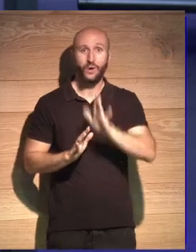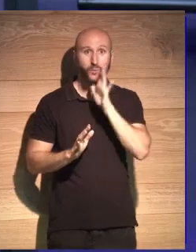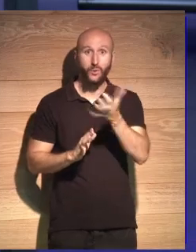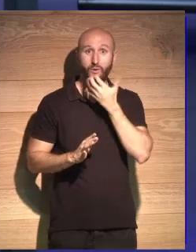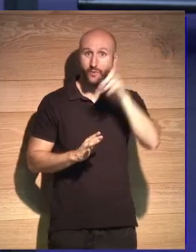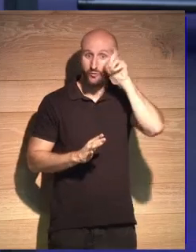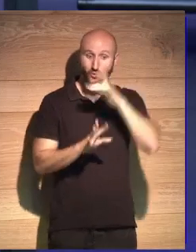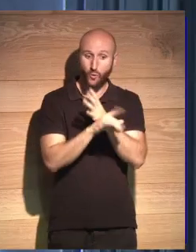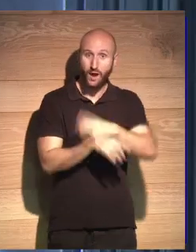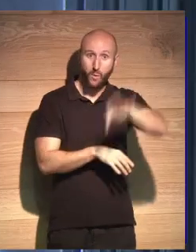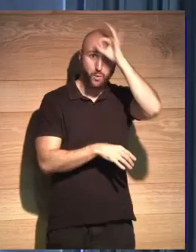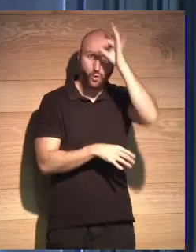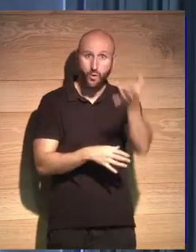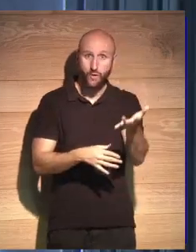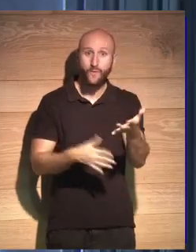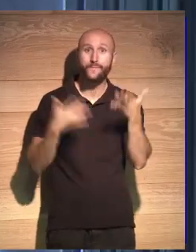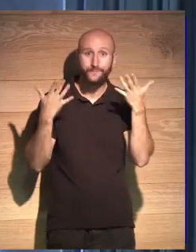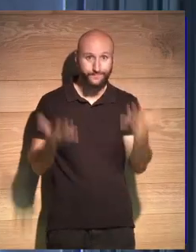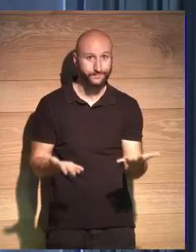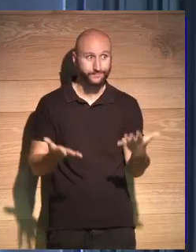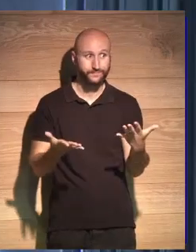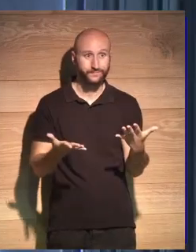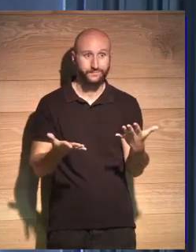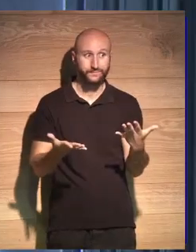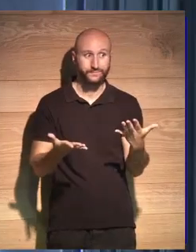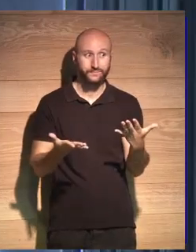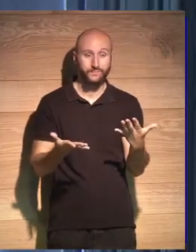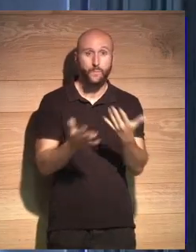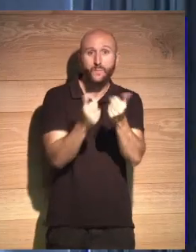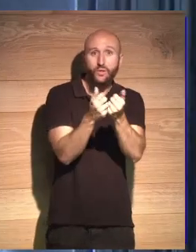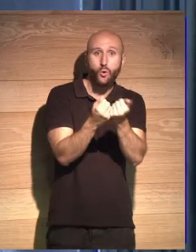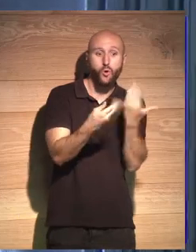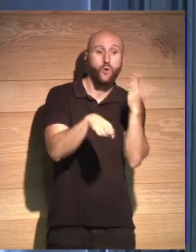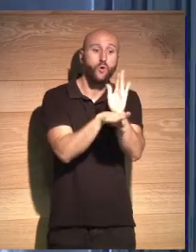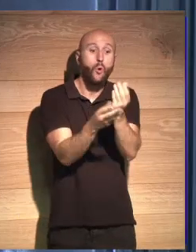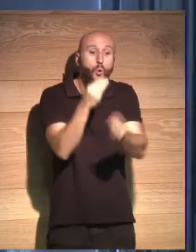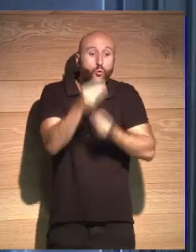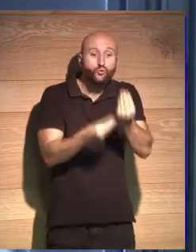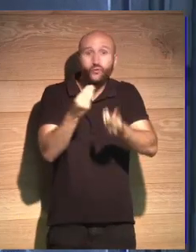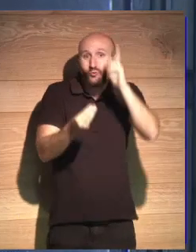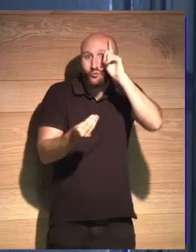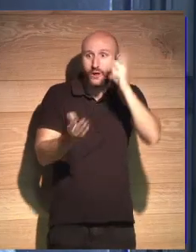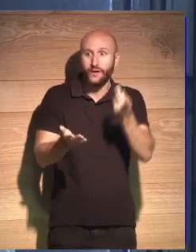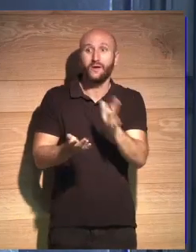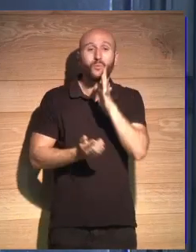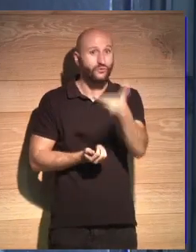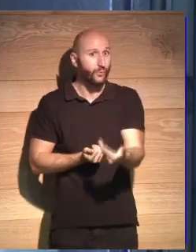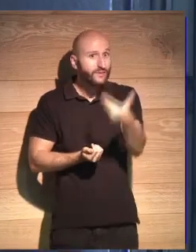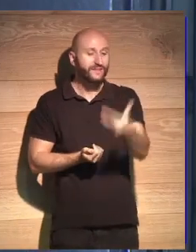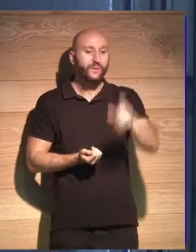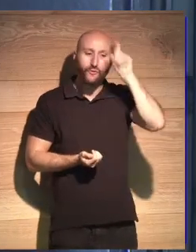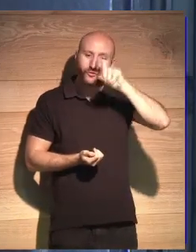me, nope, I don't. And so I tell them, well, first of all, learn to play the video game, because if you don't know how to use it,